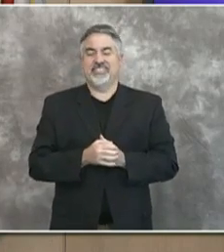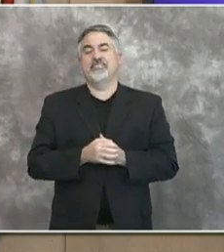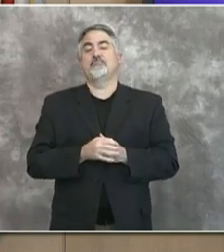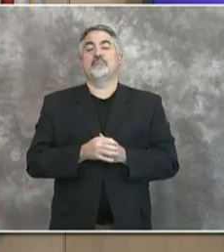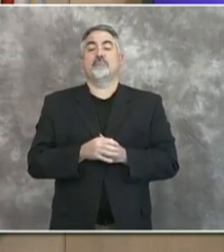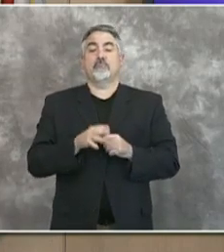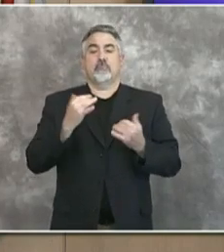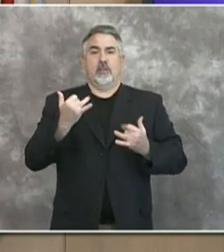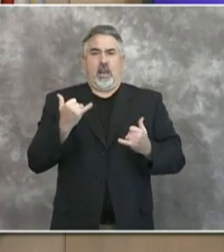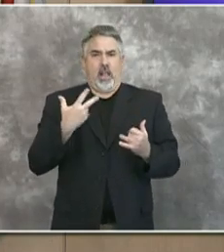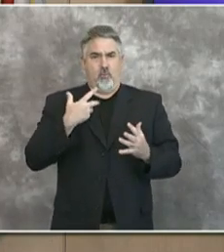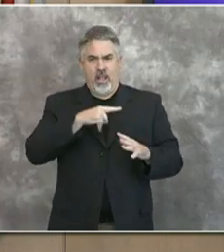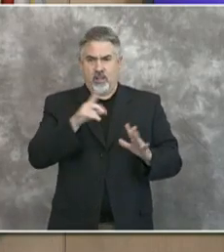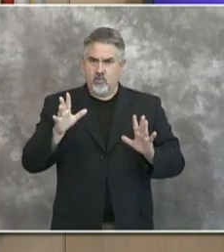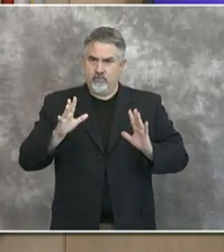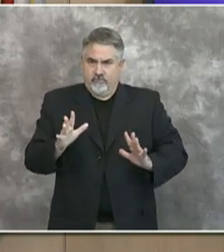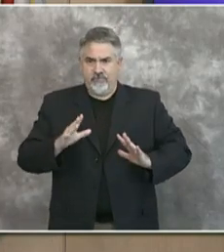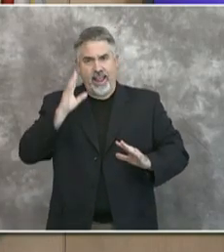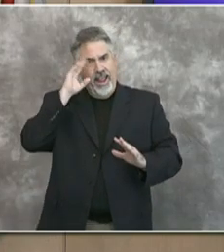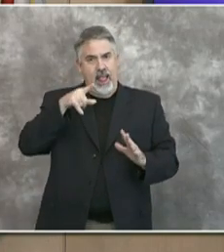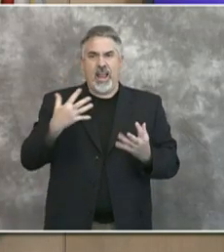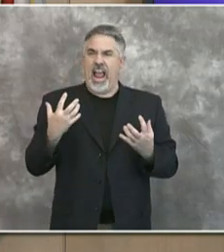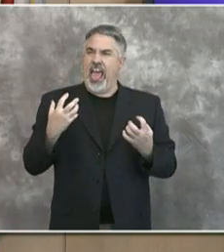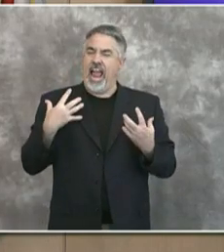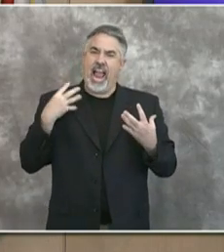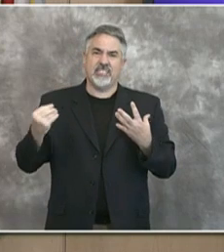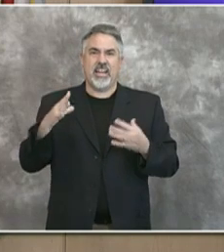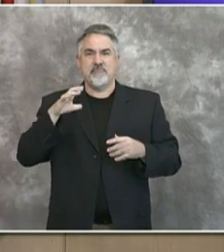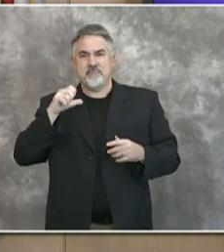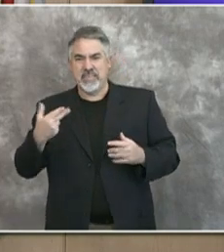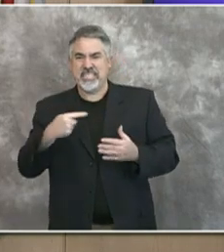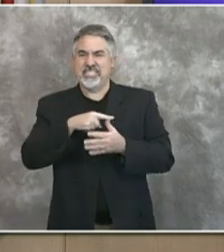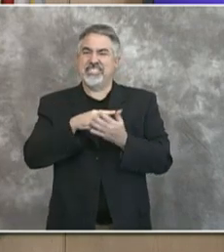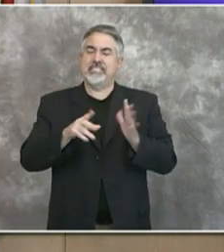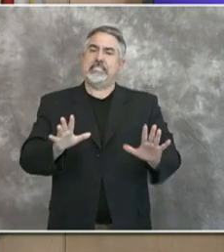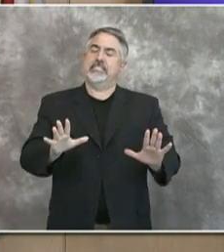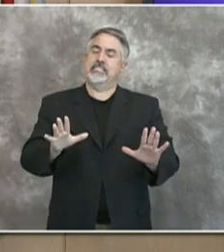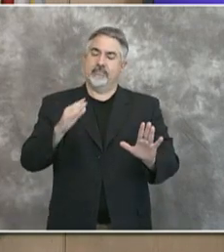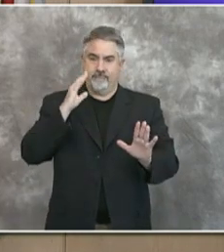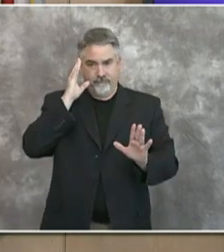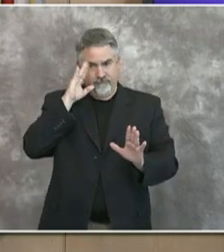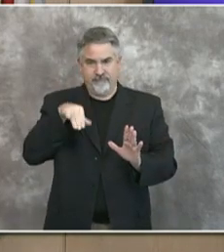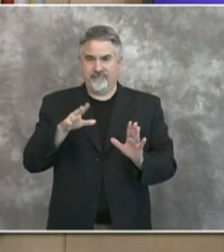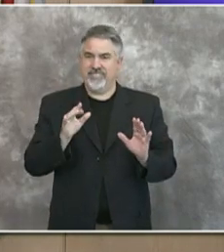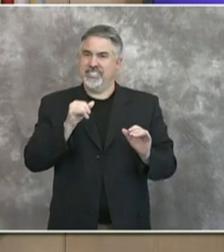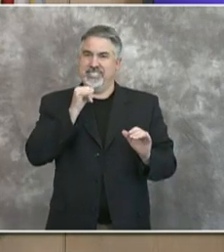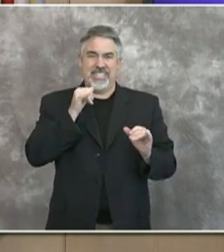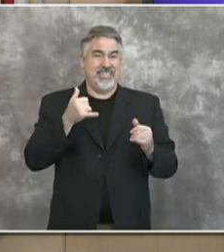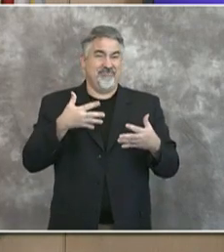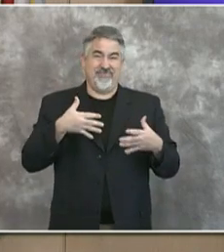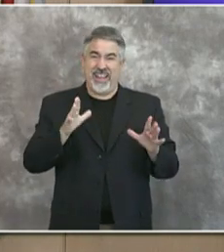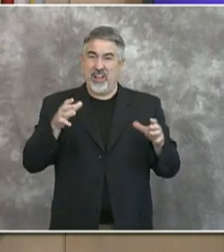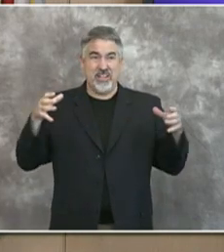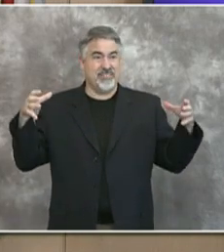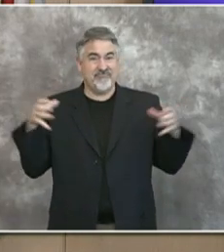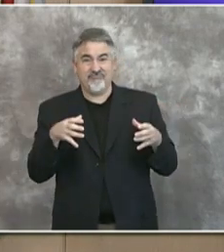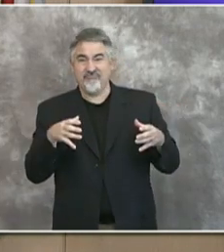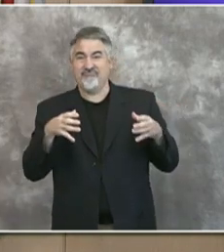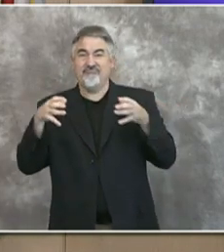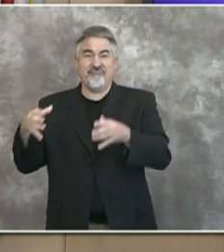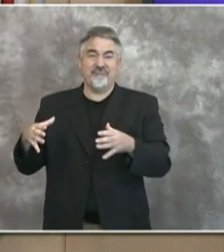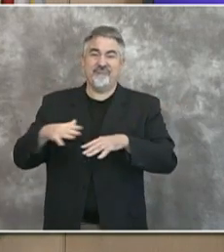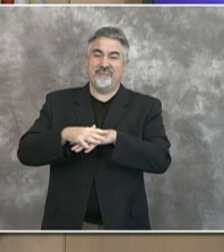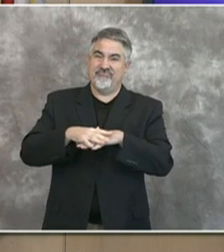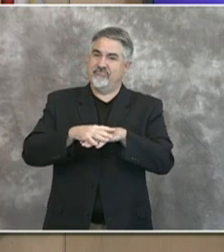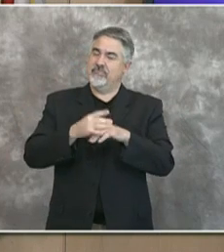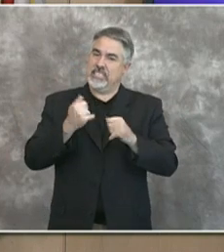out, but I want to emphasize that we still need to prevent large gatherings and maintain social distancing.